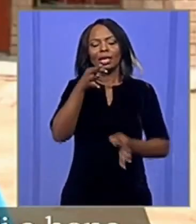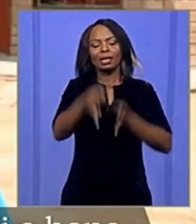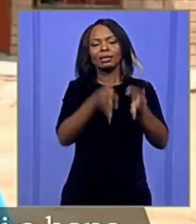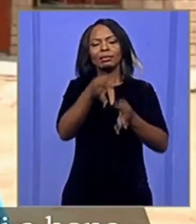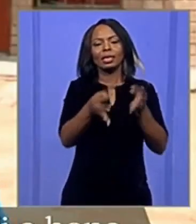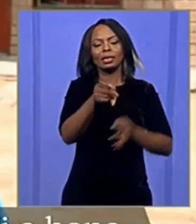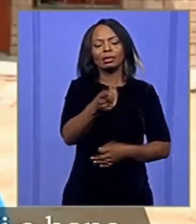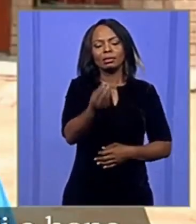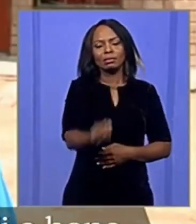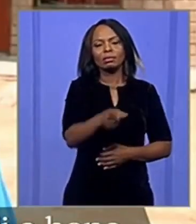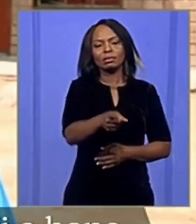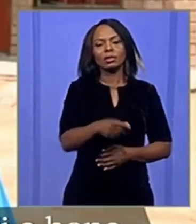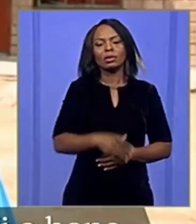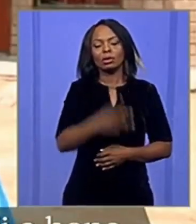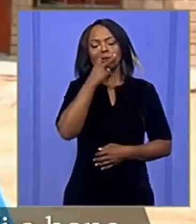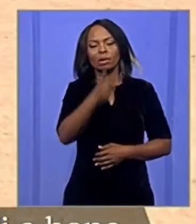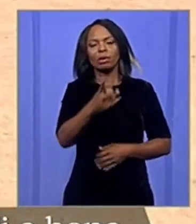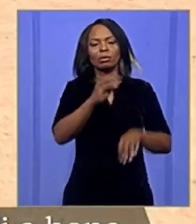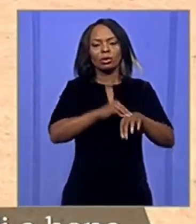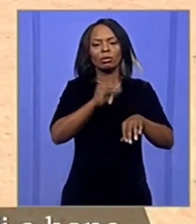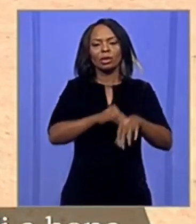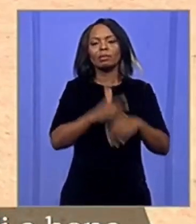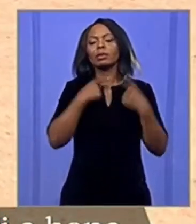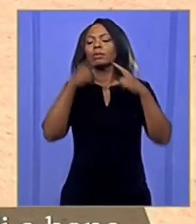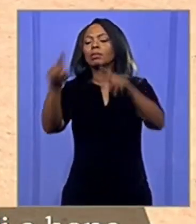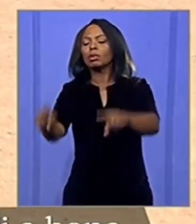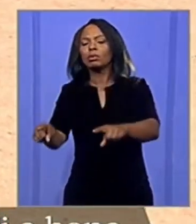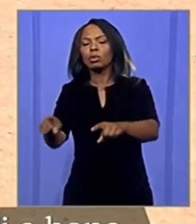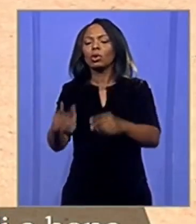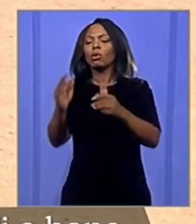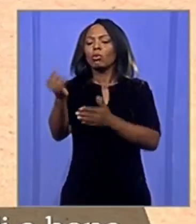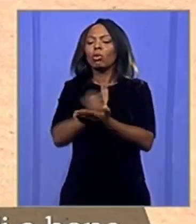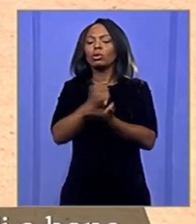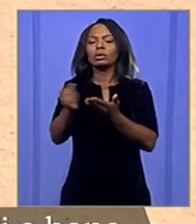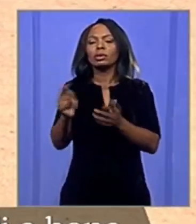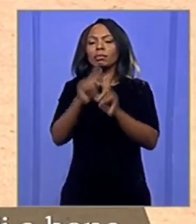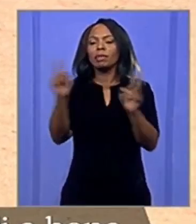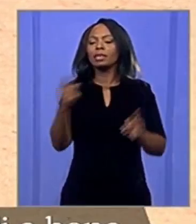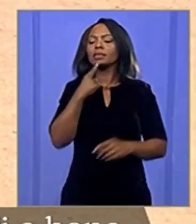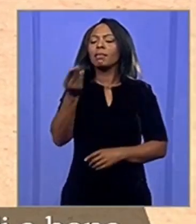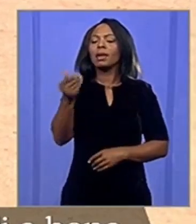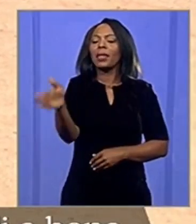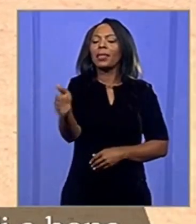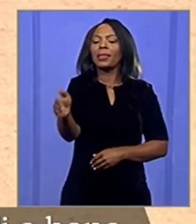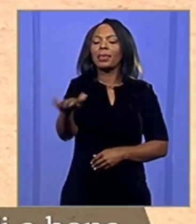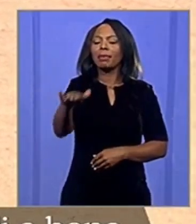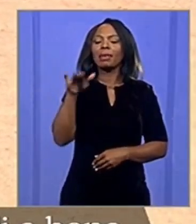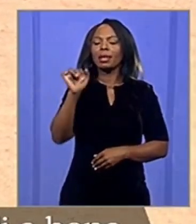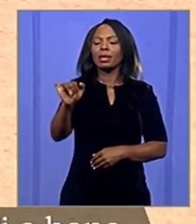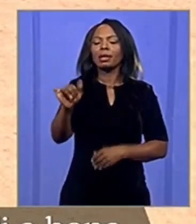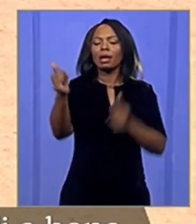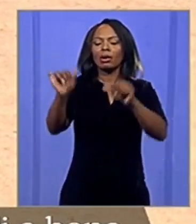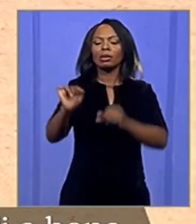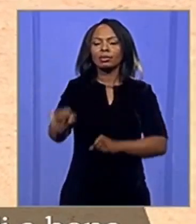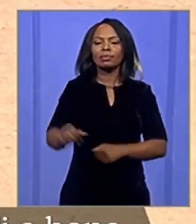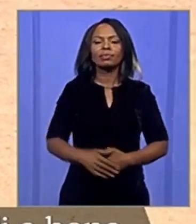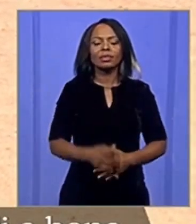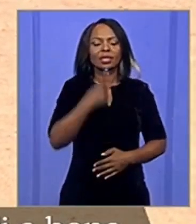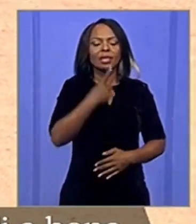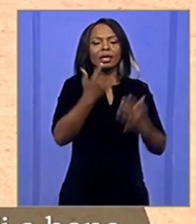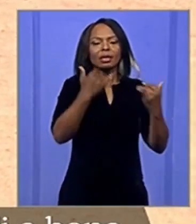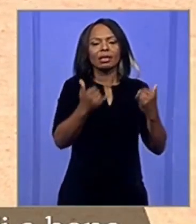wa bona gore re a tswa ko posong ba re tšhelete ya e gona. Motlogolo wa Koko Ngwepe o rotšwa gore a ka se fihlelle ditoro tša gagwe tša go